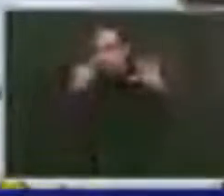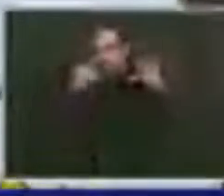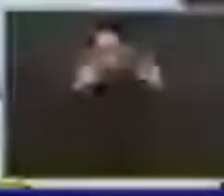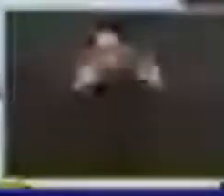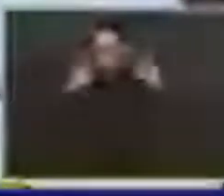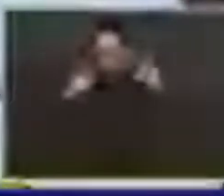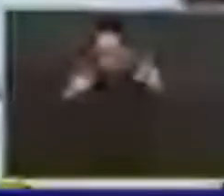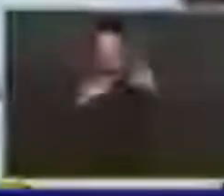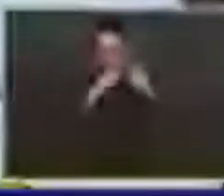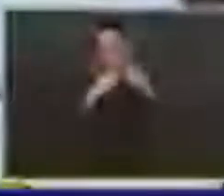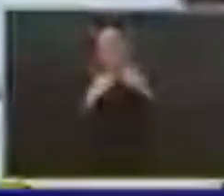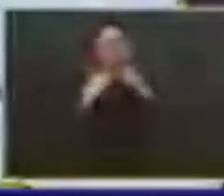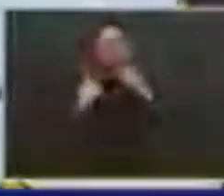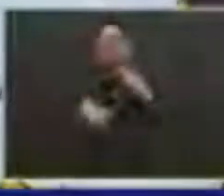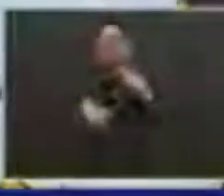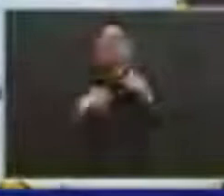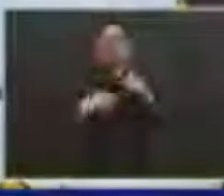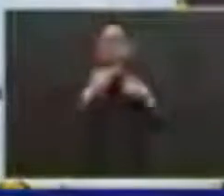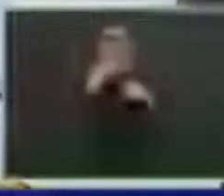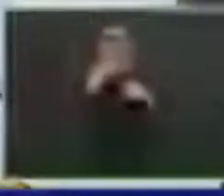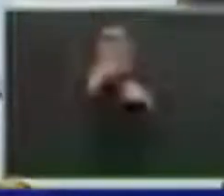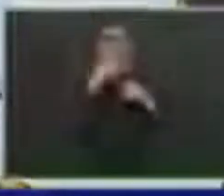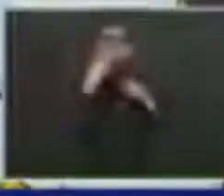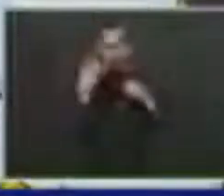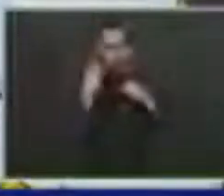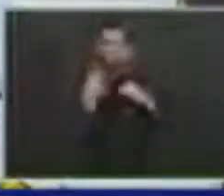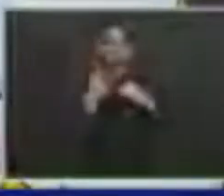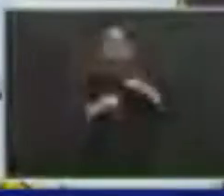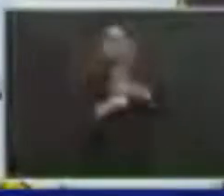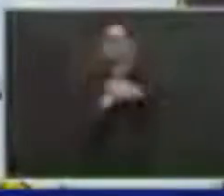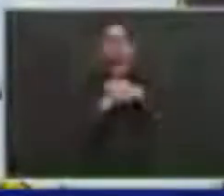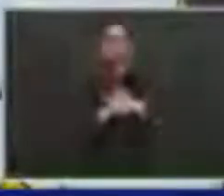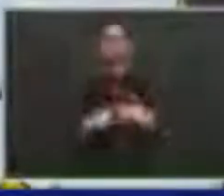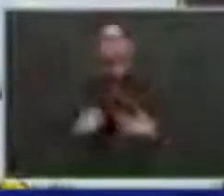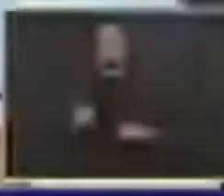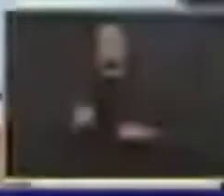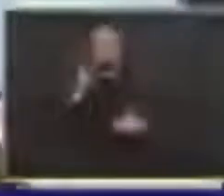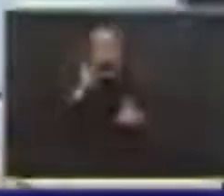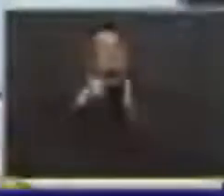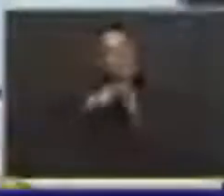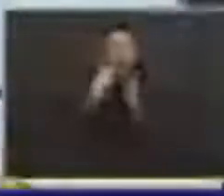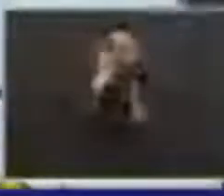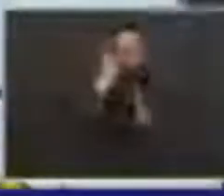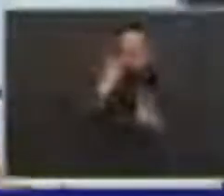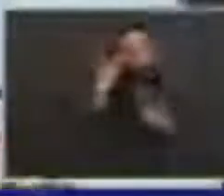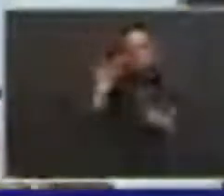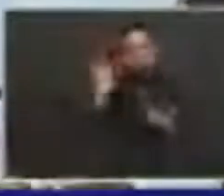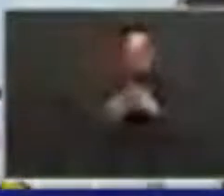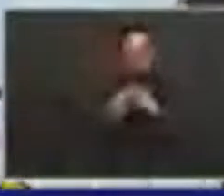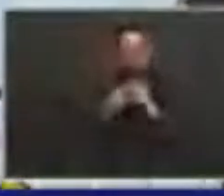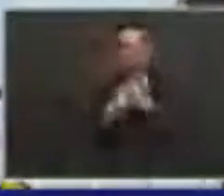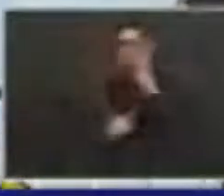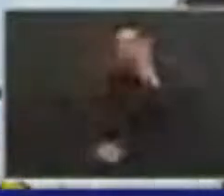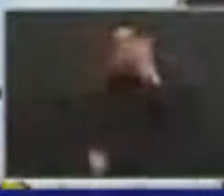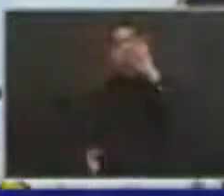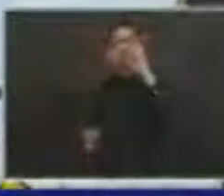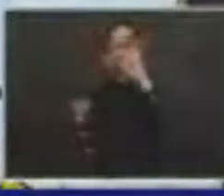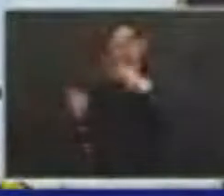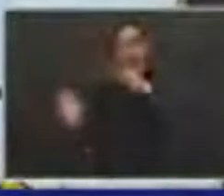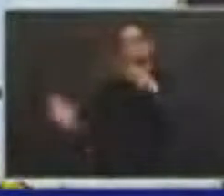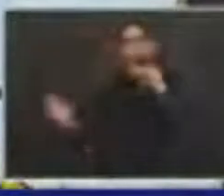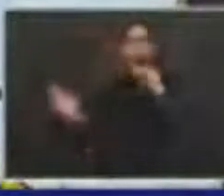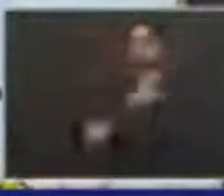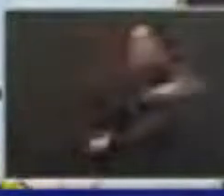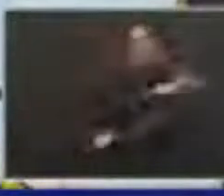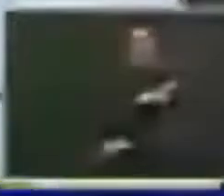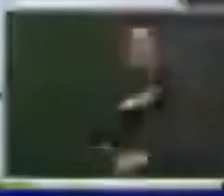that stretches capacity to, call it 600 beds at the max. That's existing hospitals surged. We'll